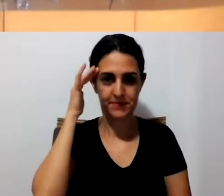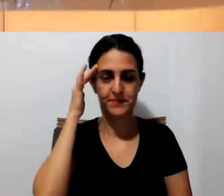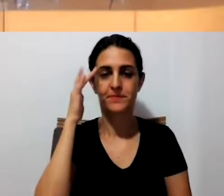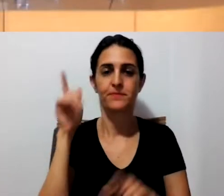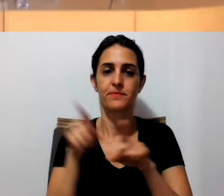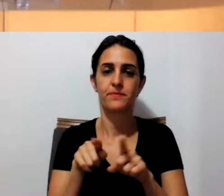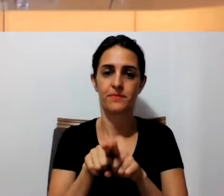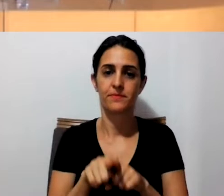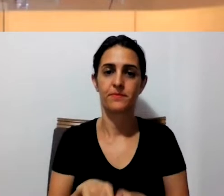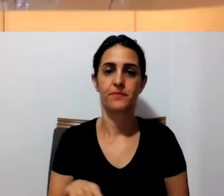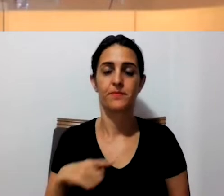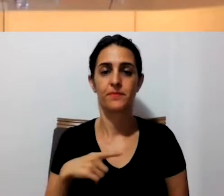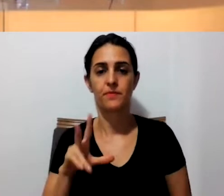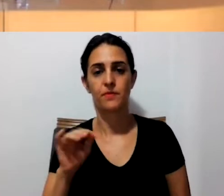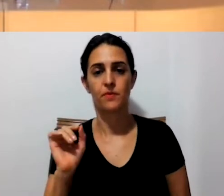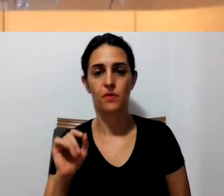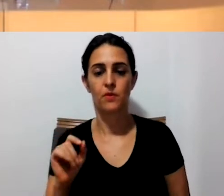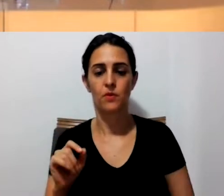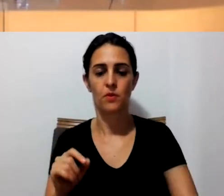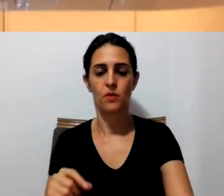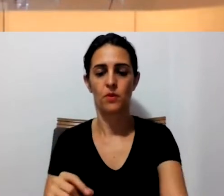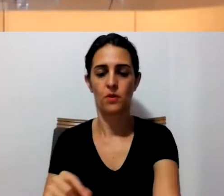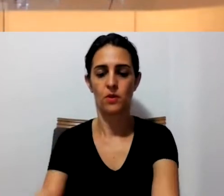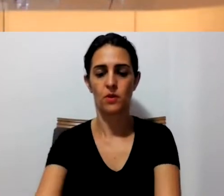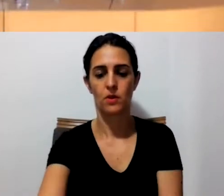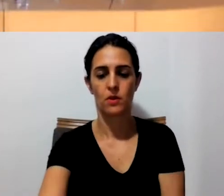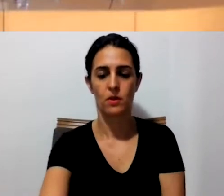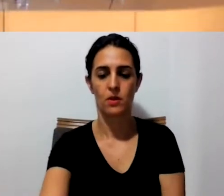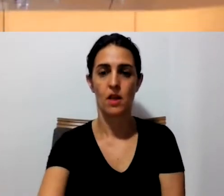be with you. Second remark